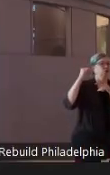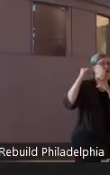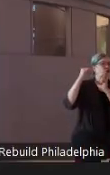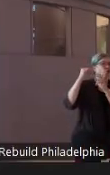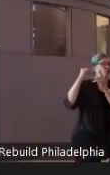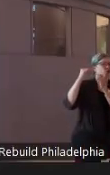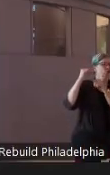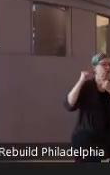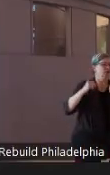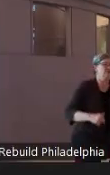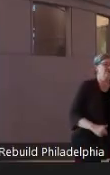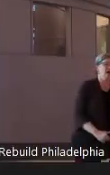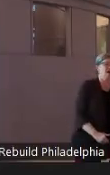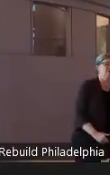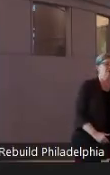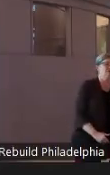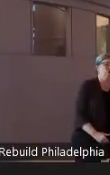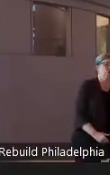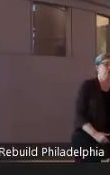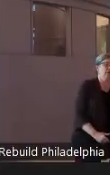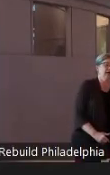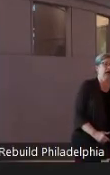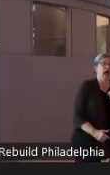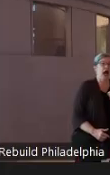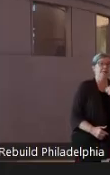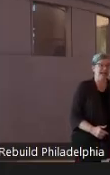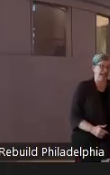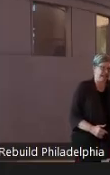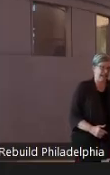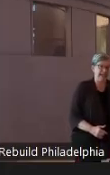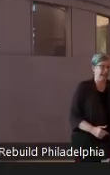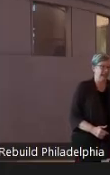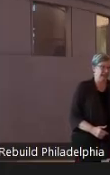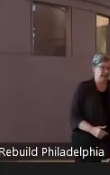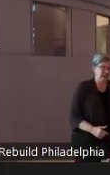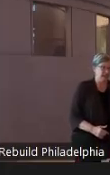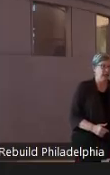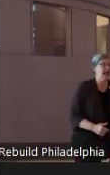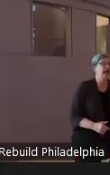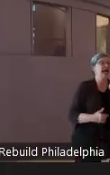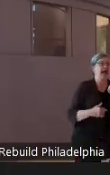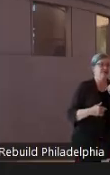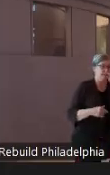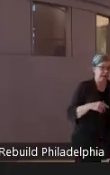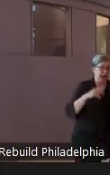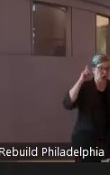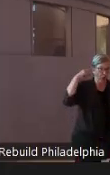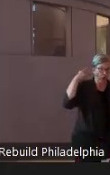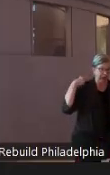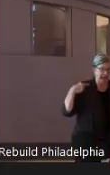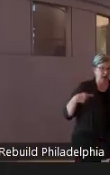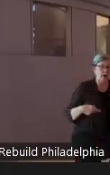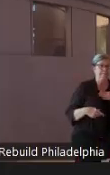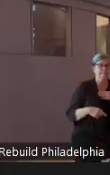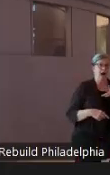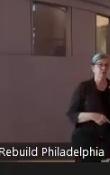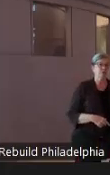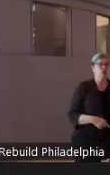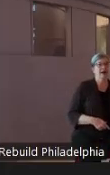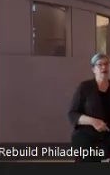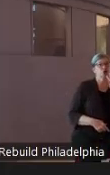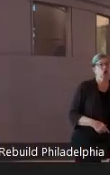5'3". I'm Indian and I have black curly hair, and my pronouns are she and